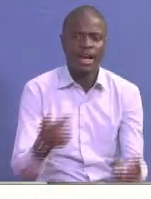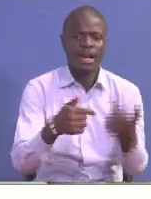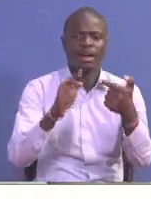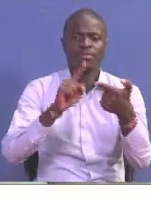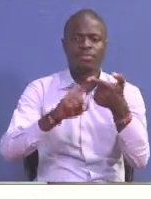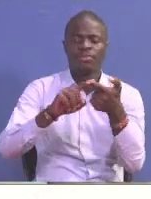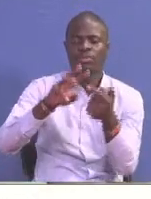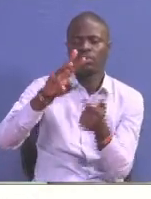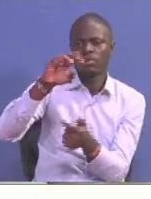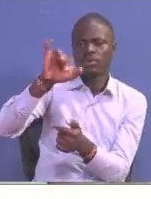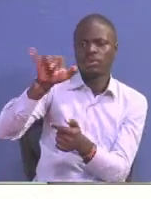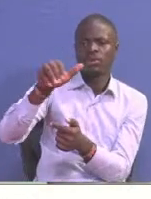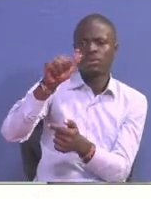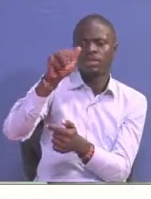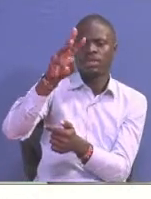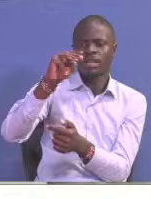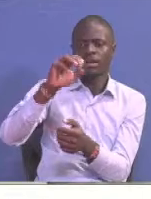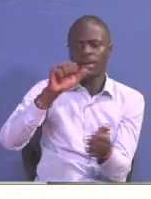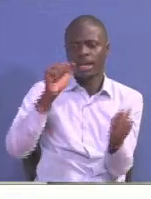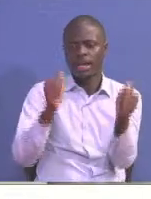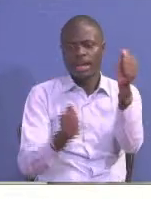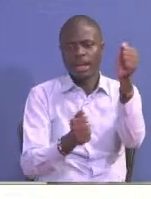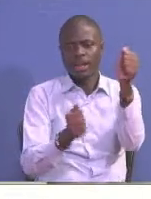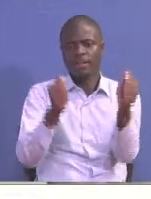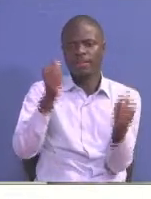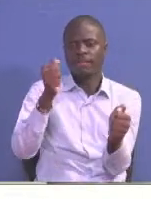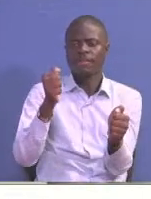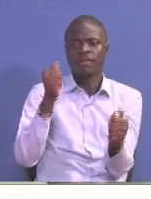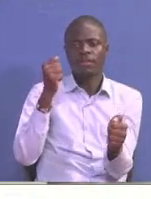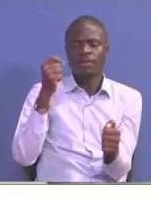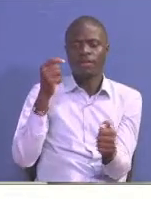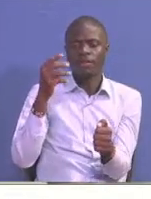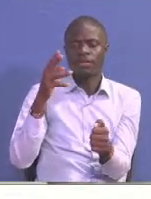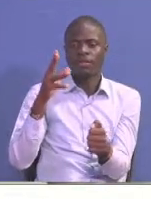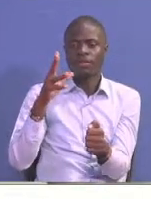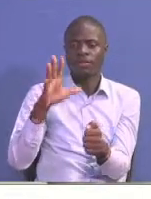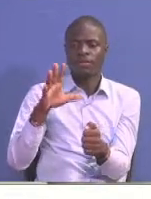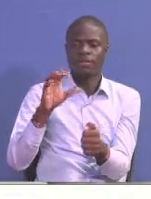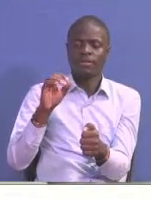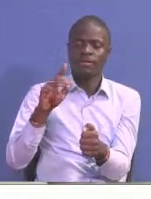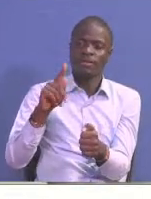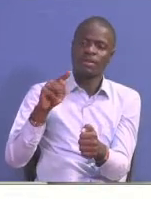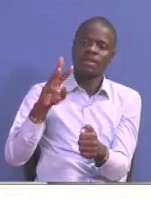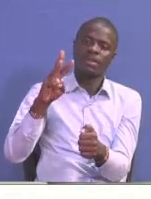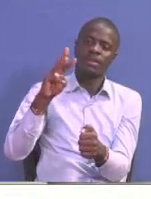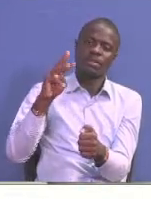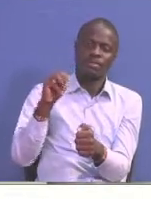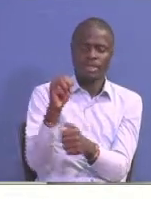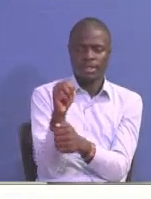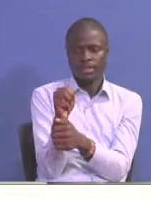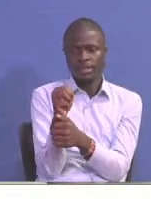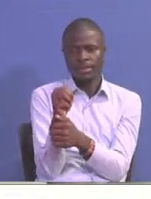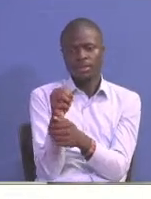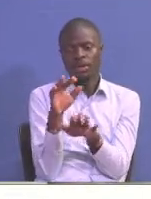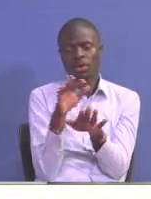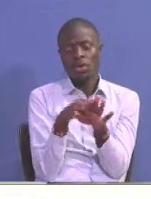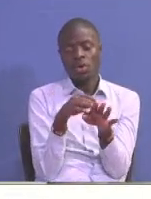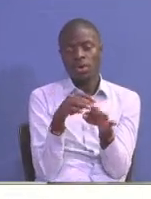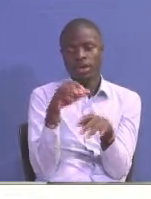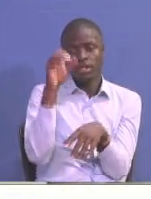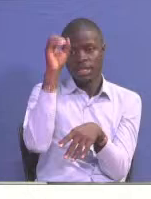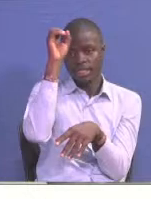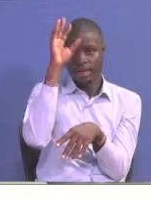Murang'a and then drive almost 50 kilometers or 60 kilometers on traffic